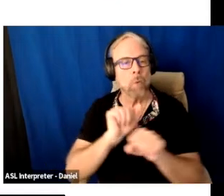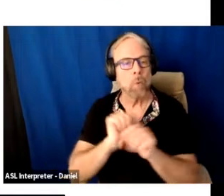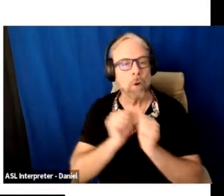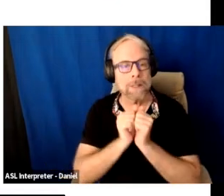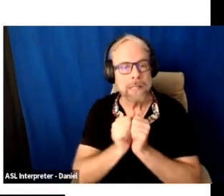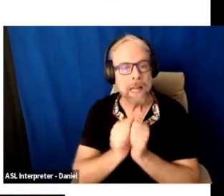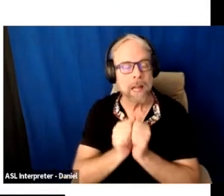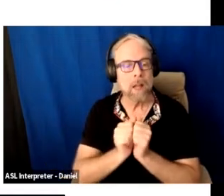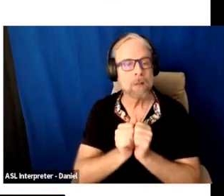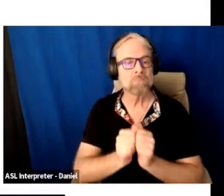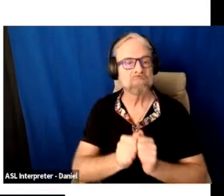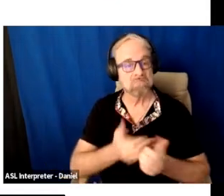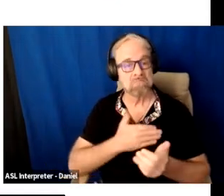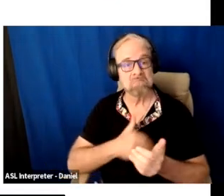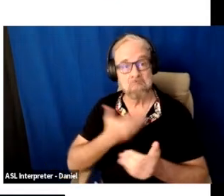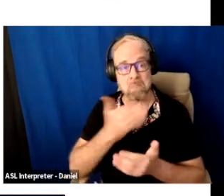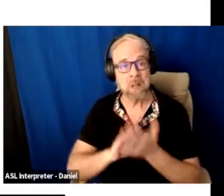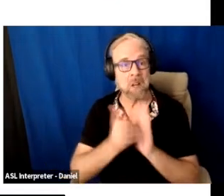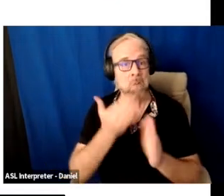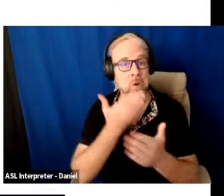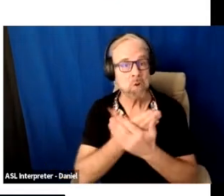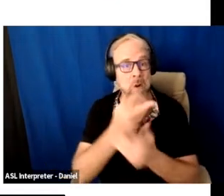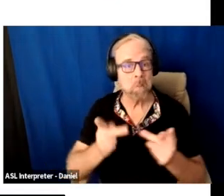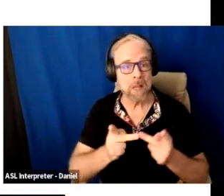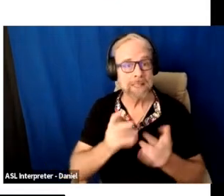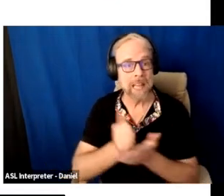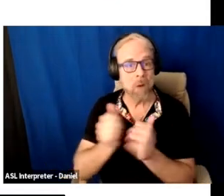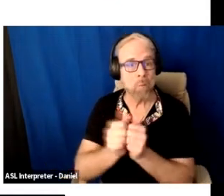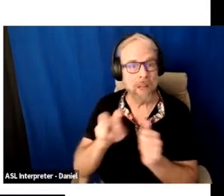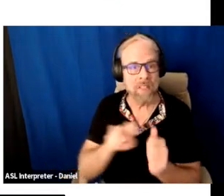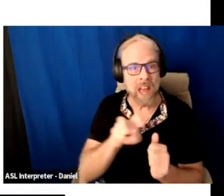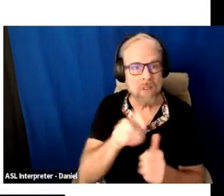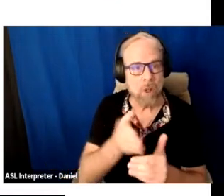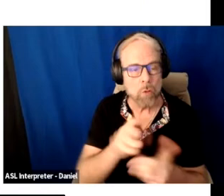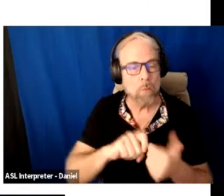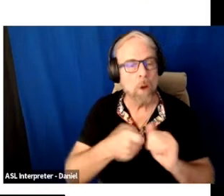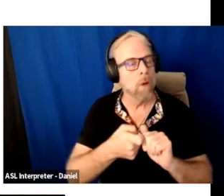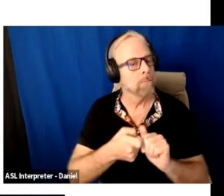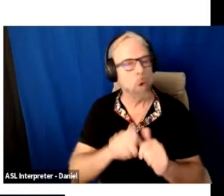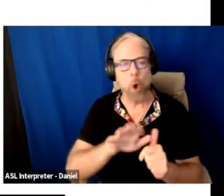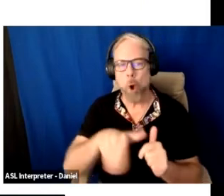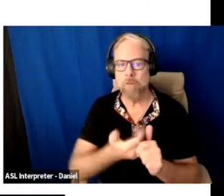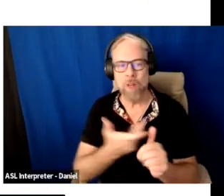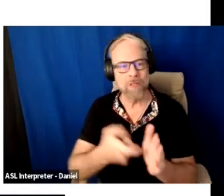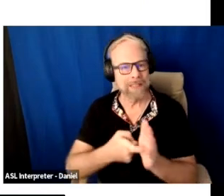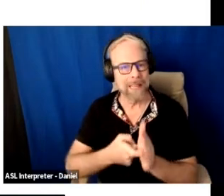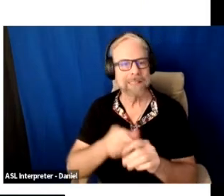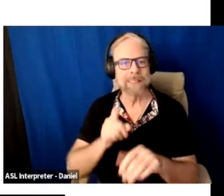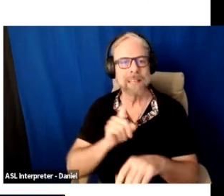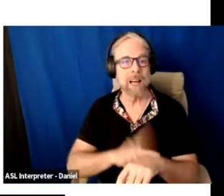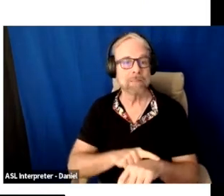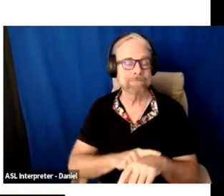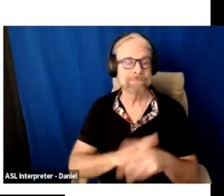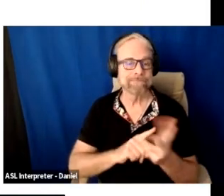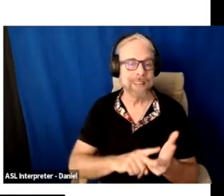place to navigate as we move forward. And of course, those things all take time. And so the last thing that I will leave you with